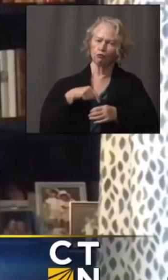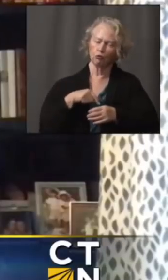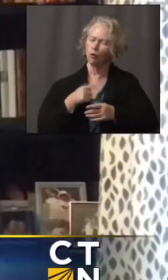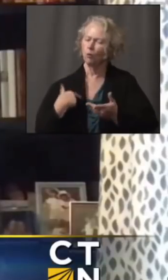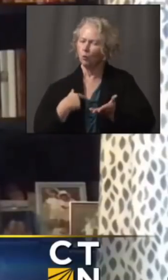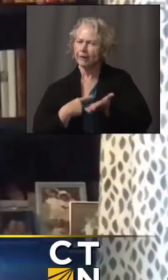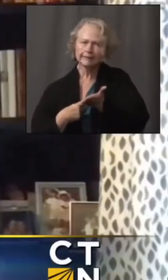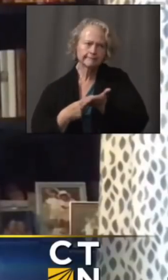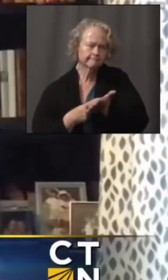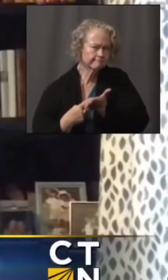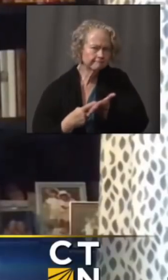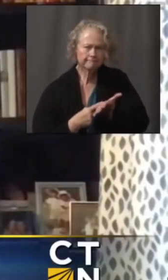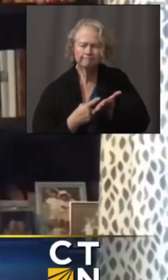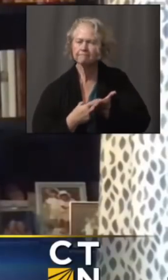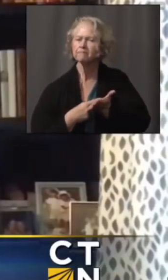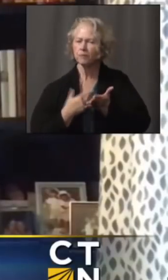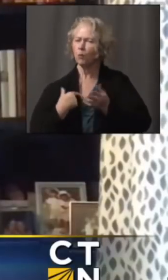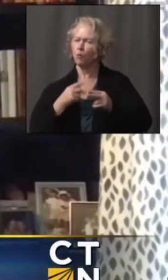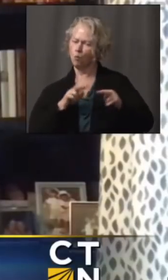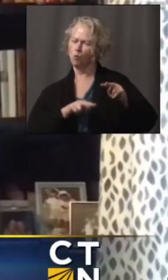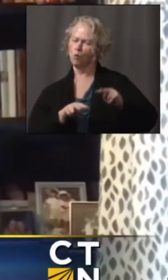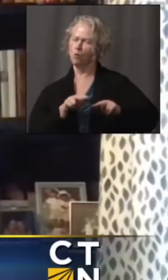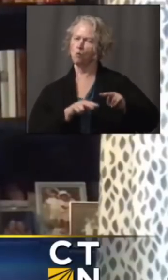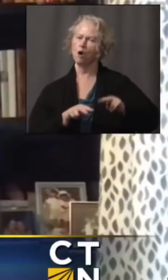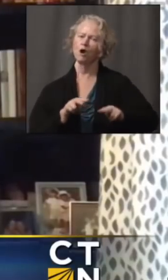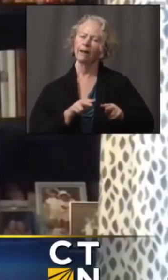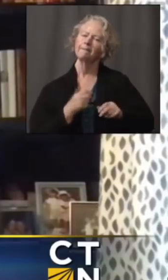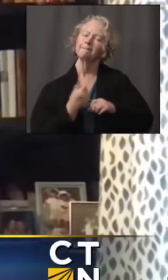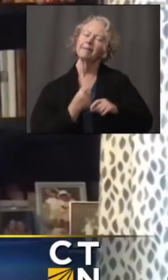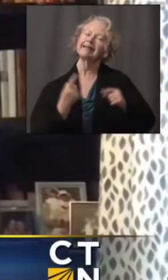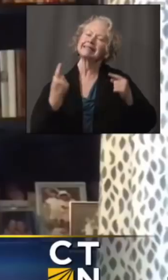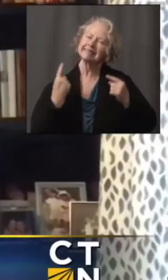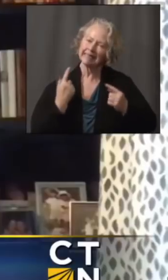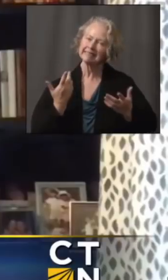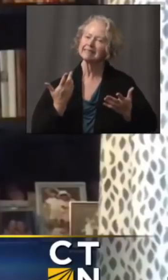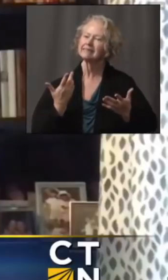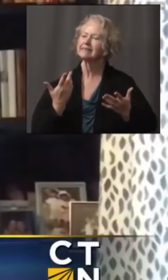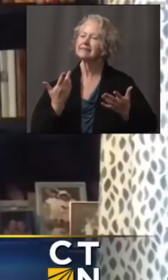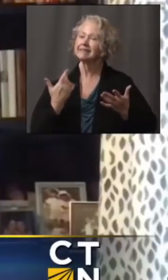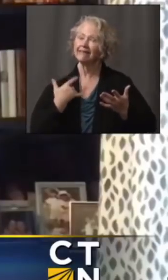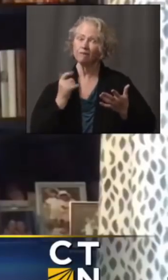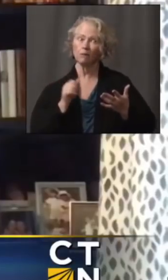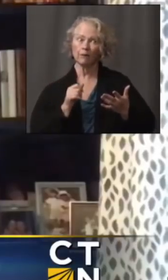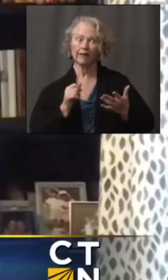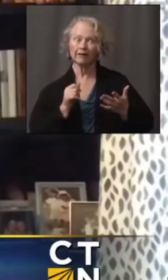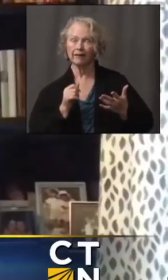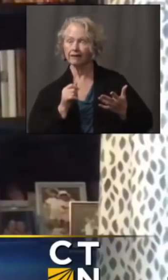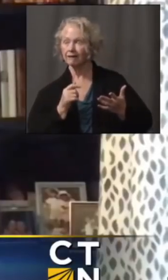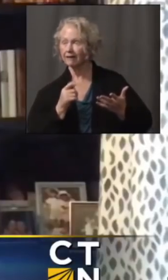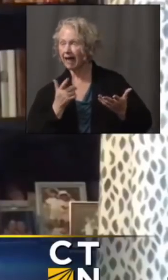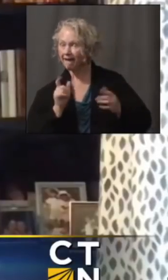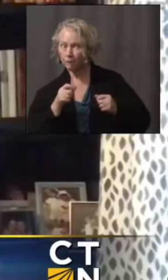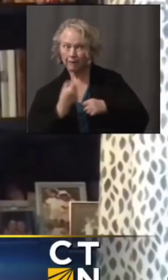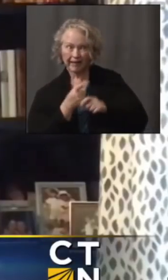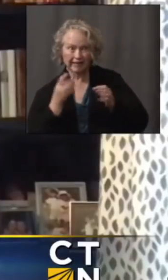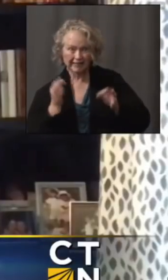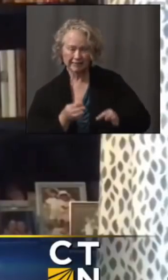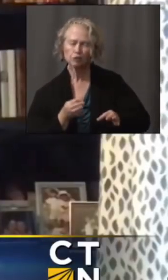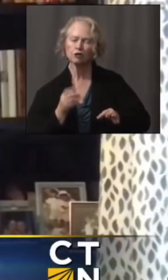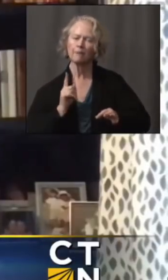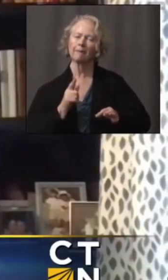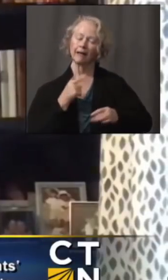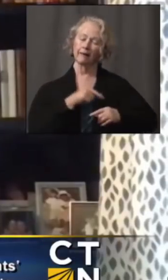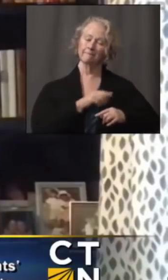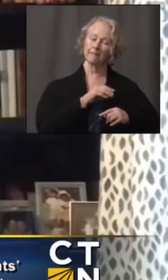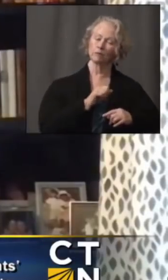terms of hospitalizations, and it obviously makes more sense if we had to ever do something with restaurants, so we do it alongside Massachusetts and New